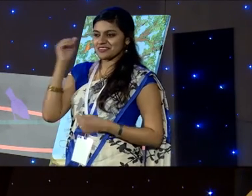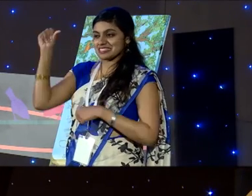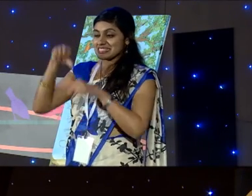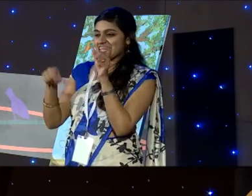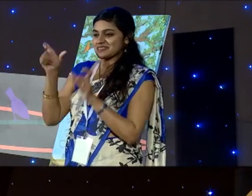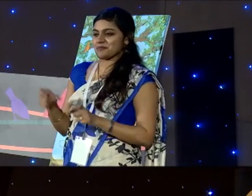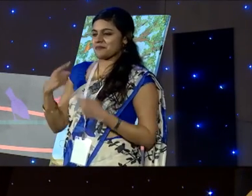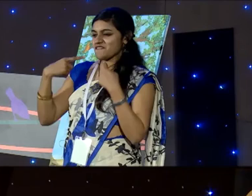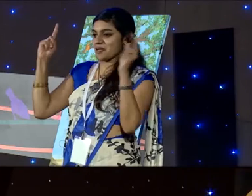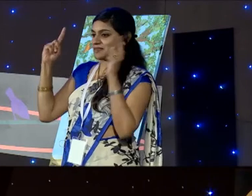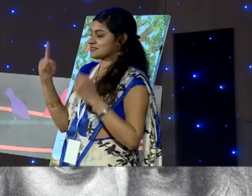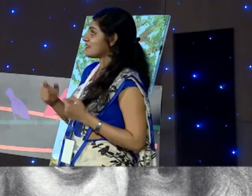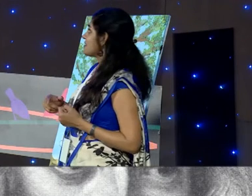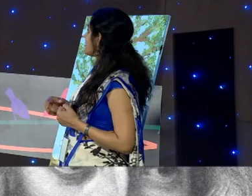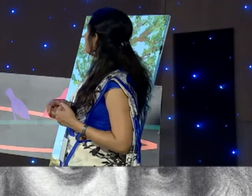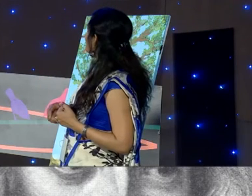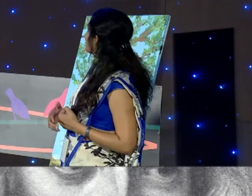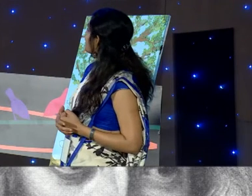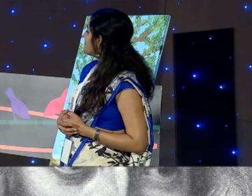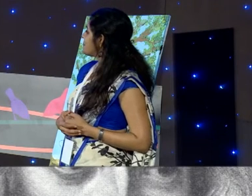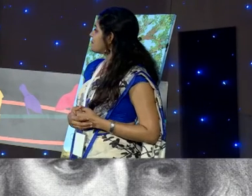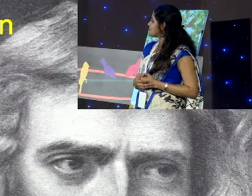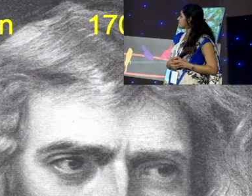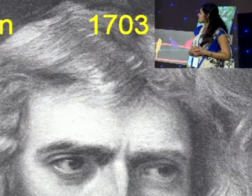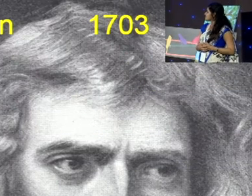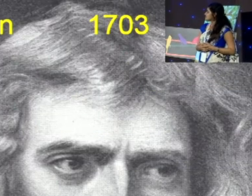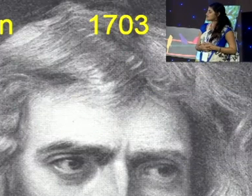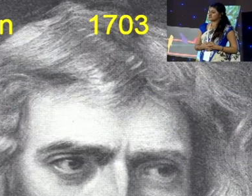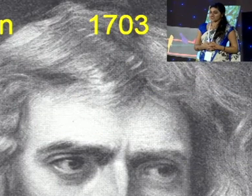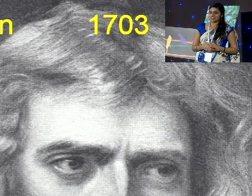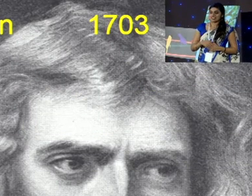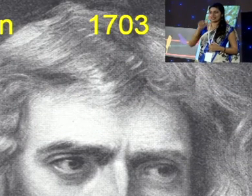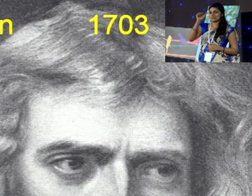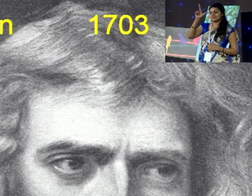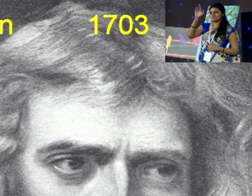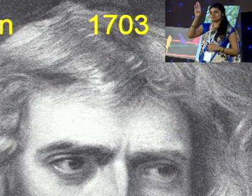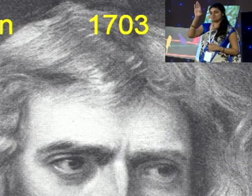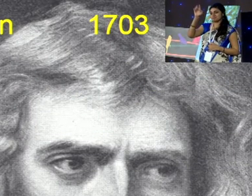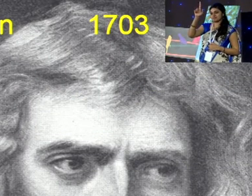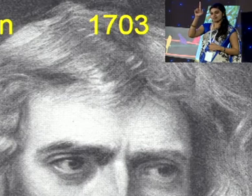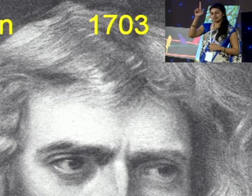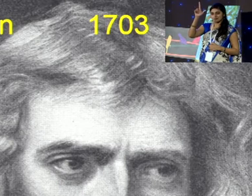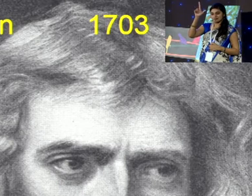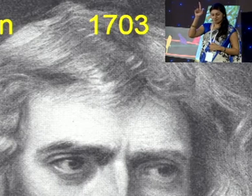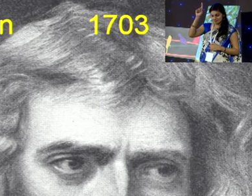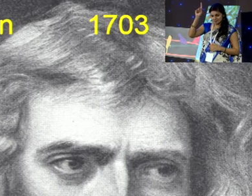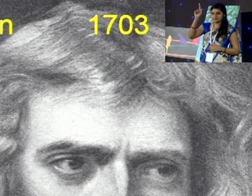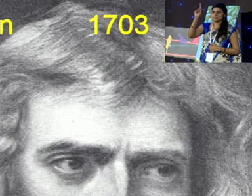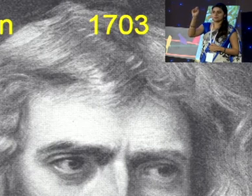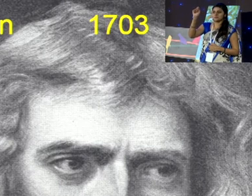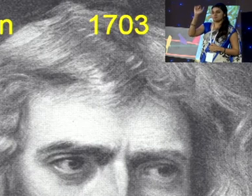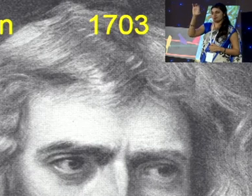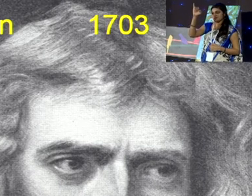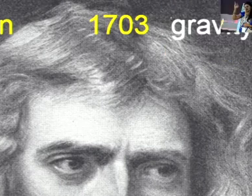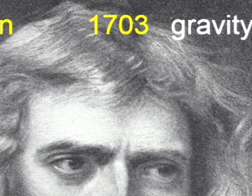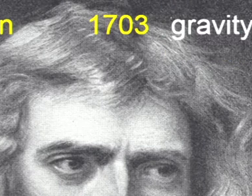two physicists, Albert Einstein and Isaac Newton. Some biographers have suggested